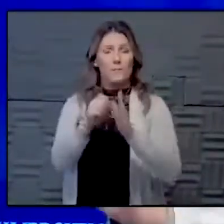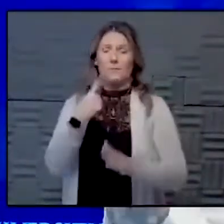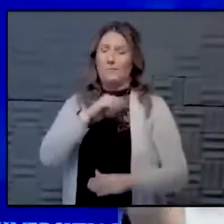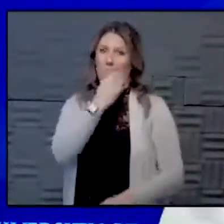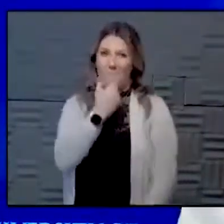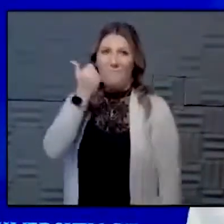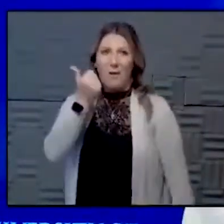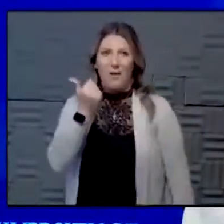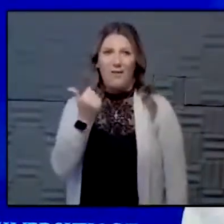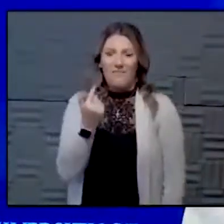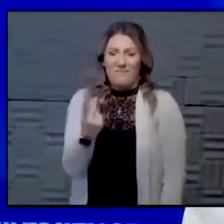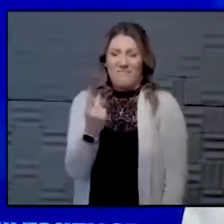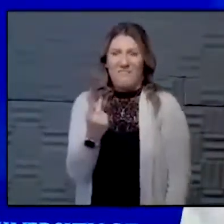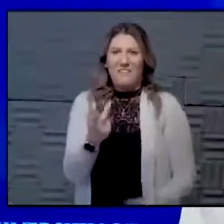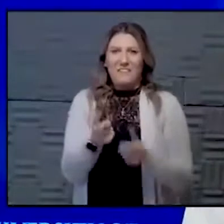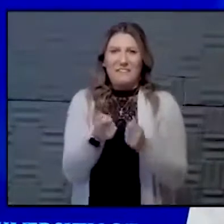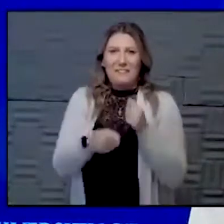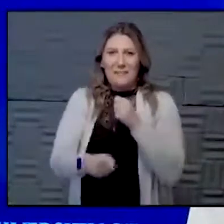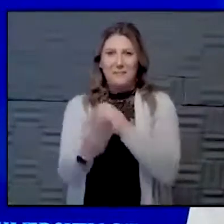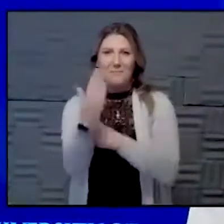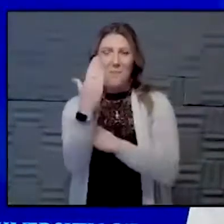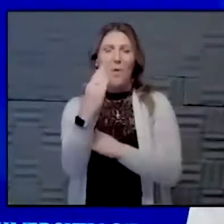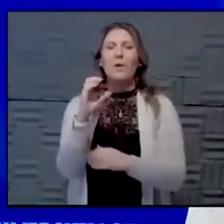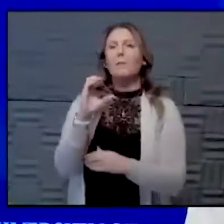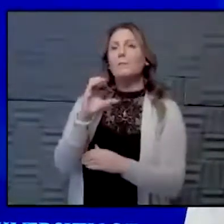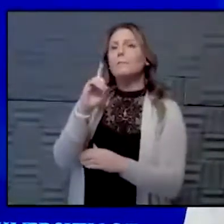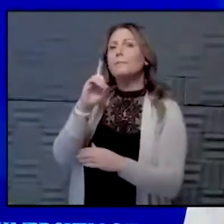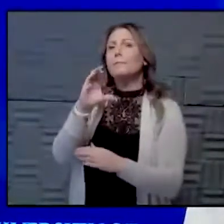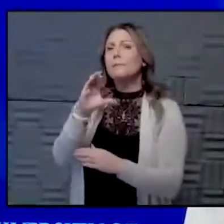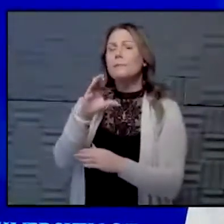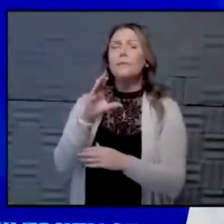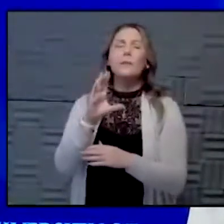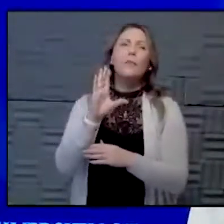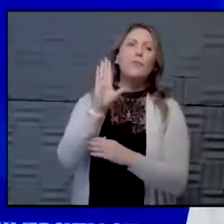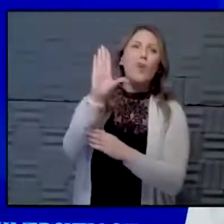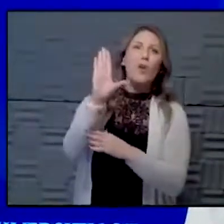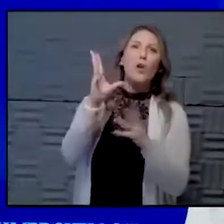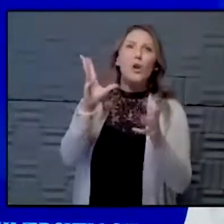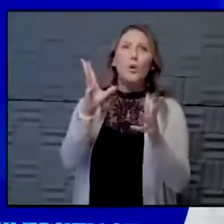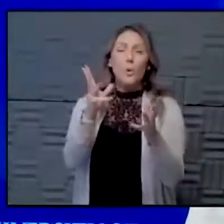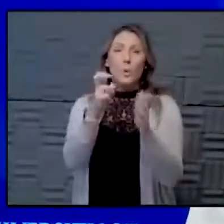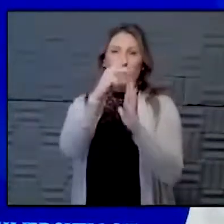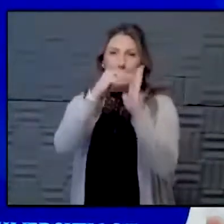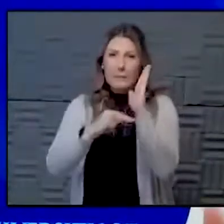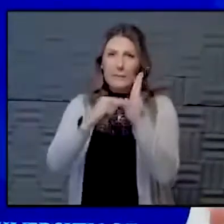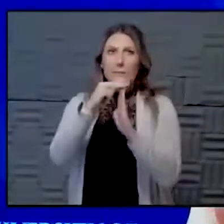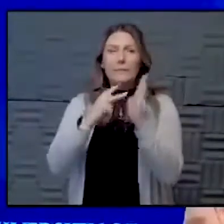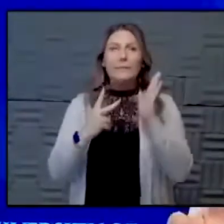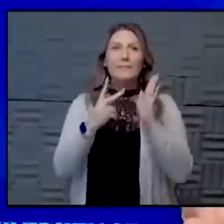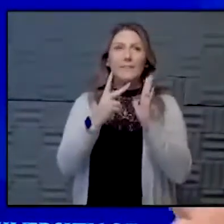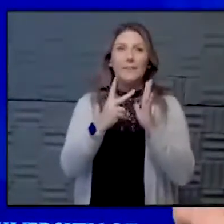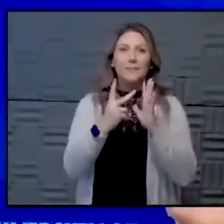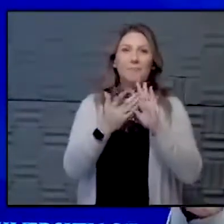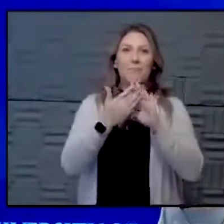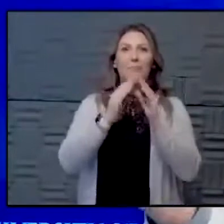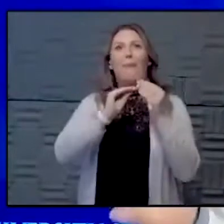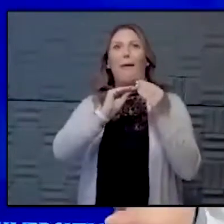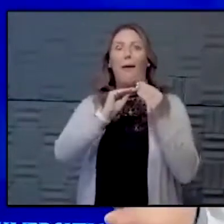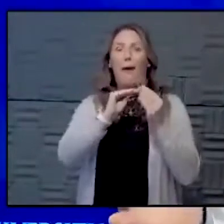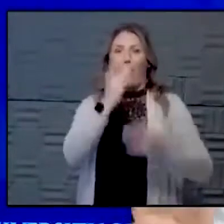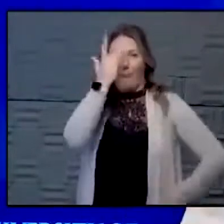you and I were texting a little bit this morning. The CDC and their, if you really want to read and be nerdy,